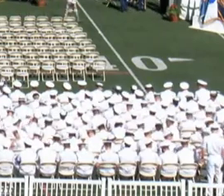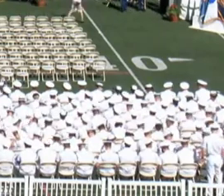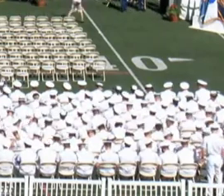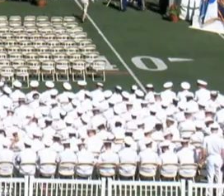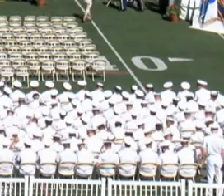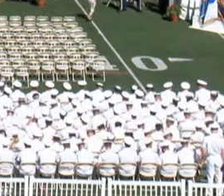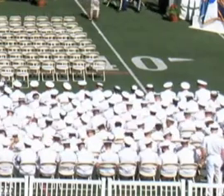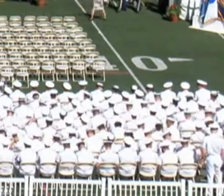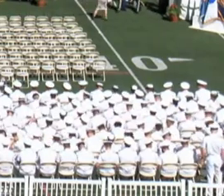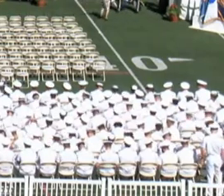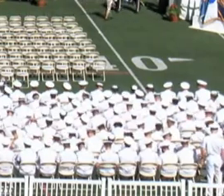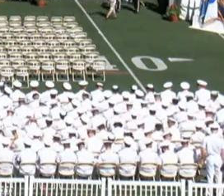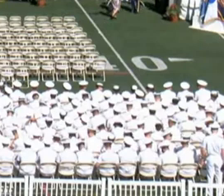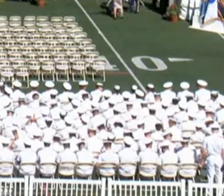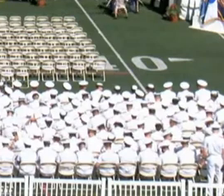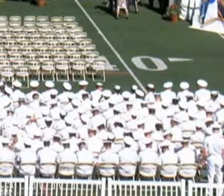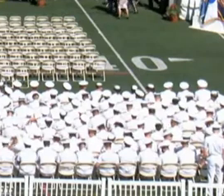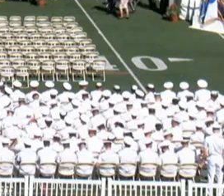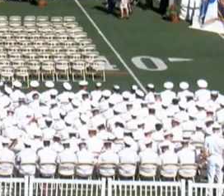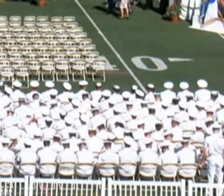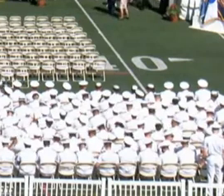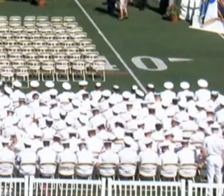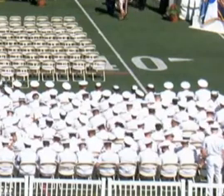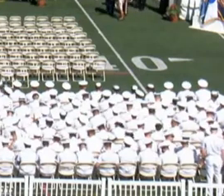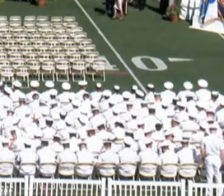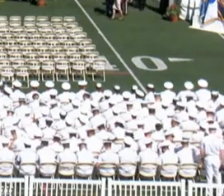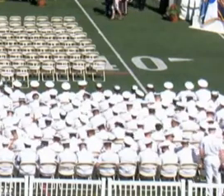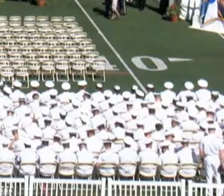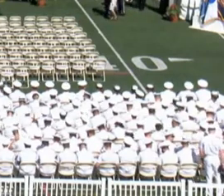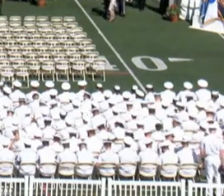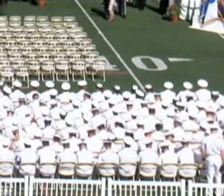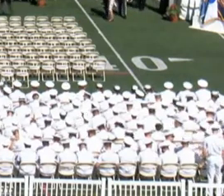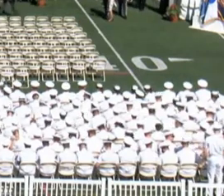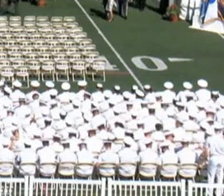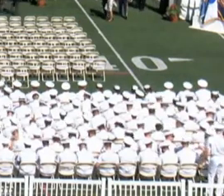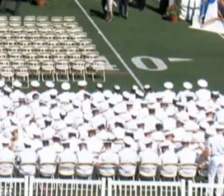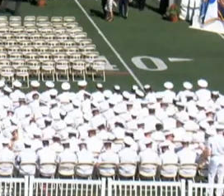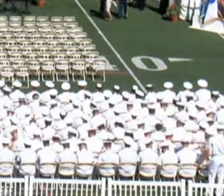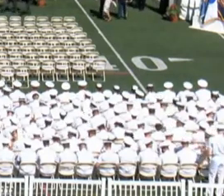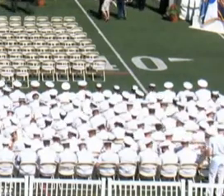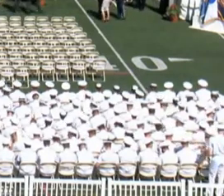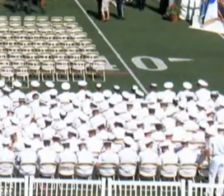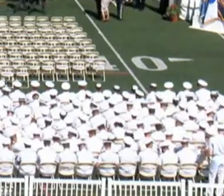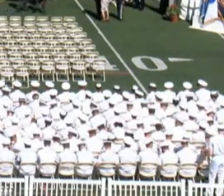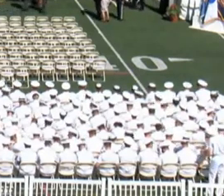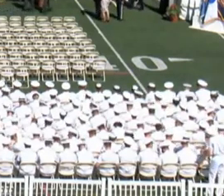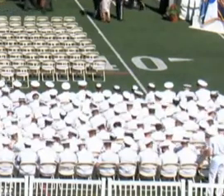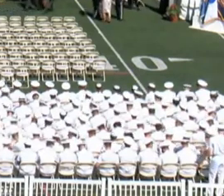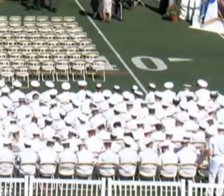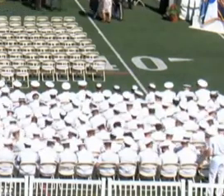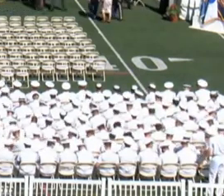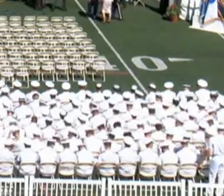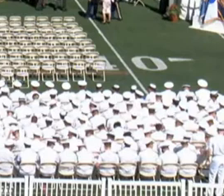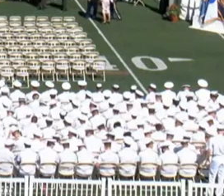in the initial attack and subsequent stability operations in Iraq in 2003.